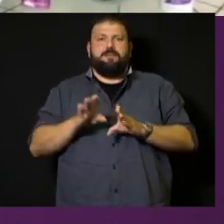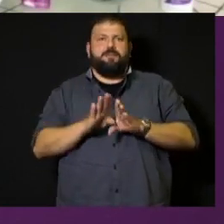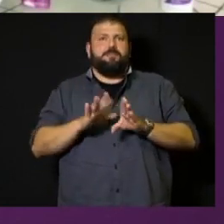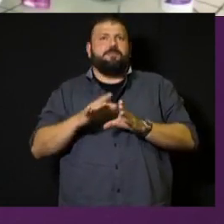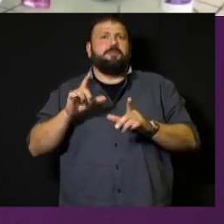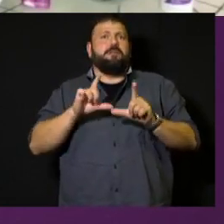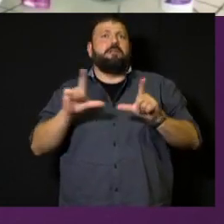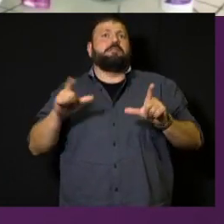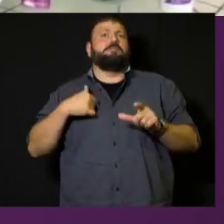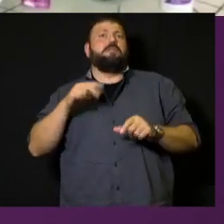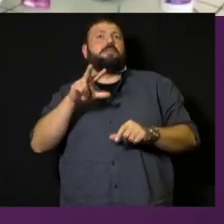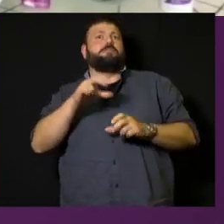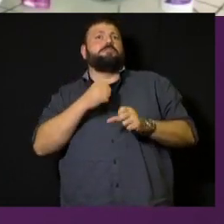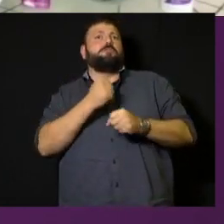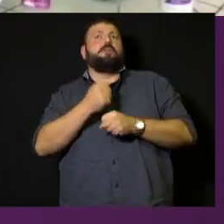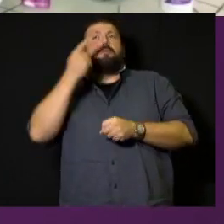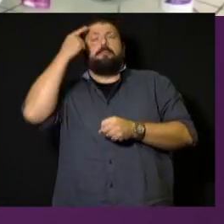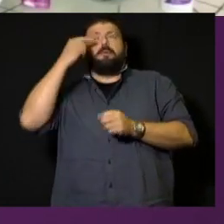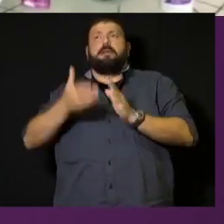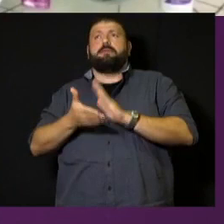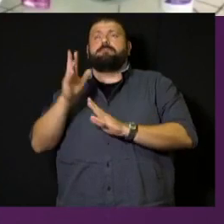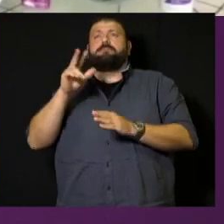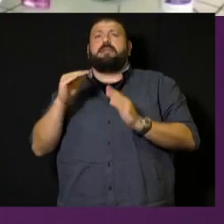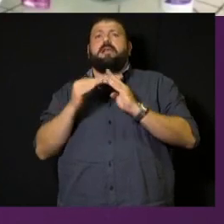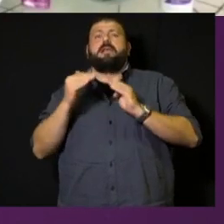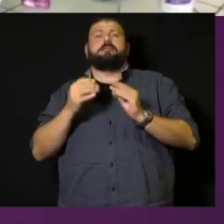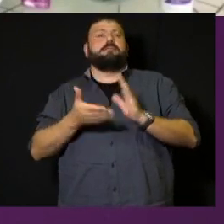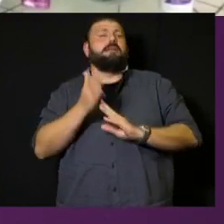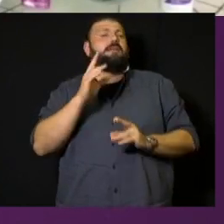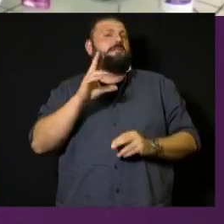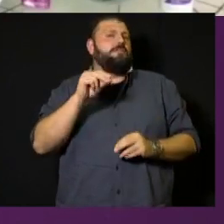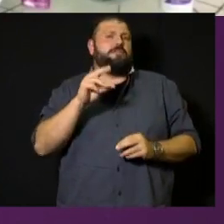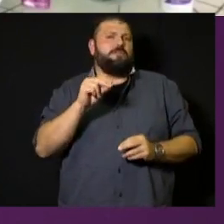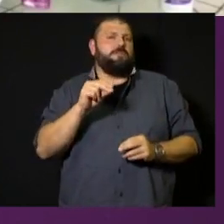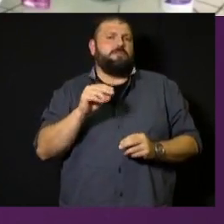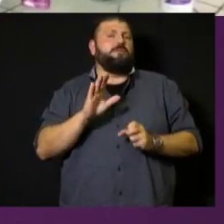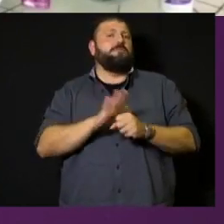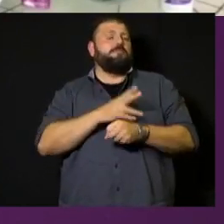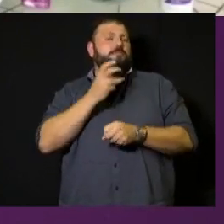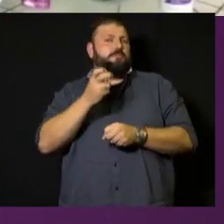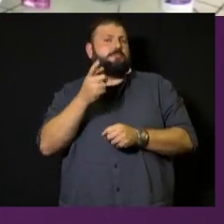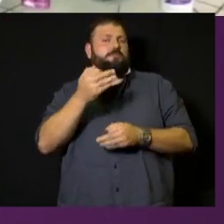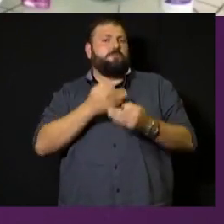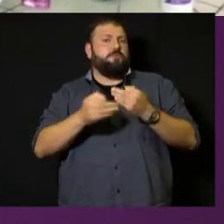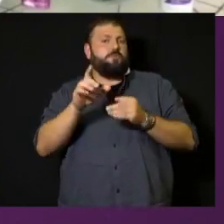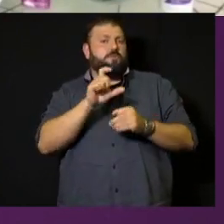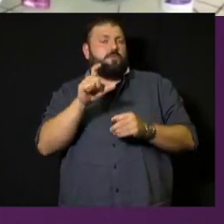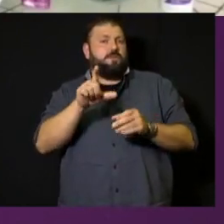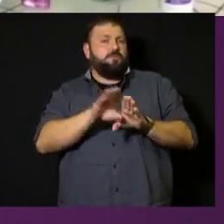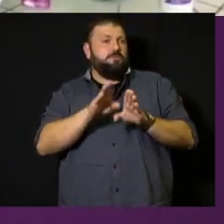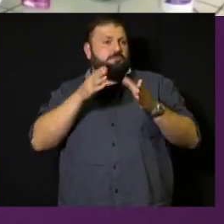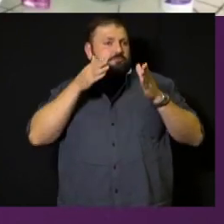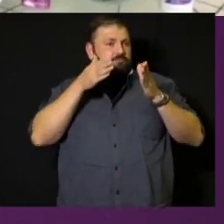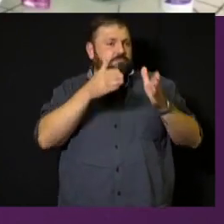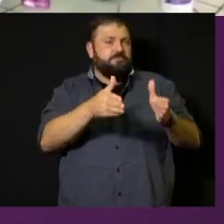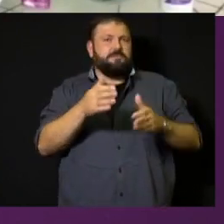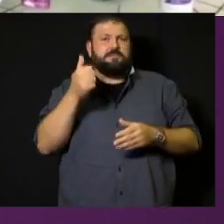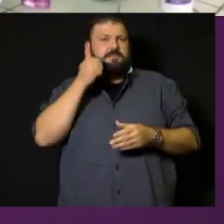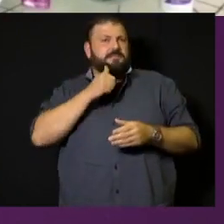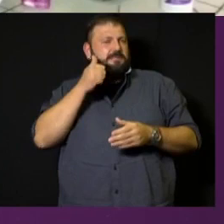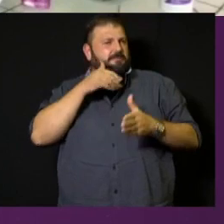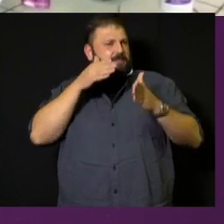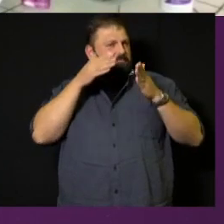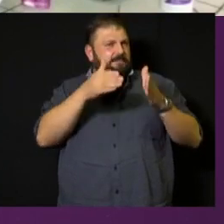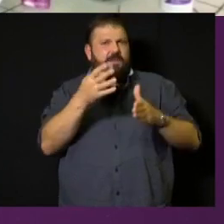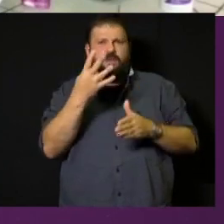a sexual an intercourse, and wanted to see a kid in a minute and see him growing into.